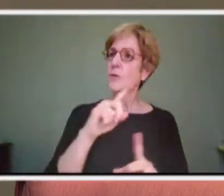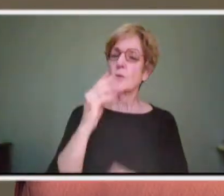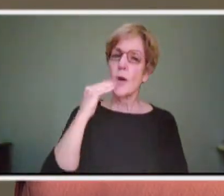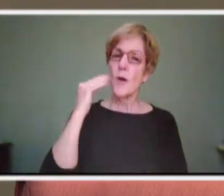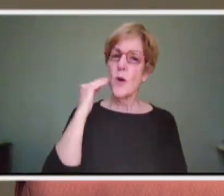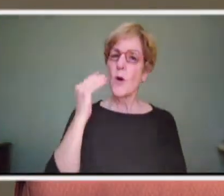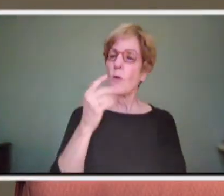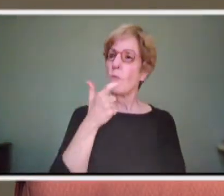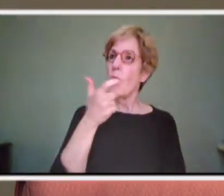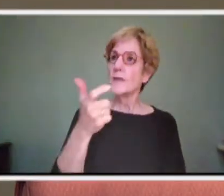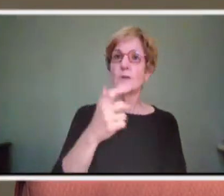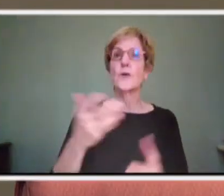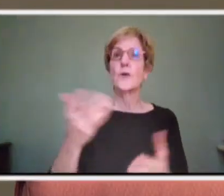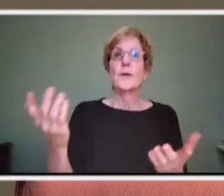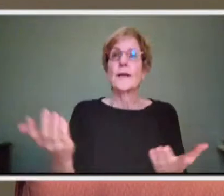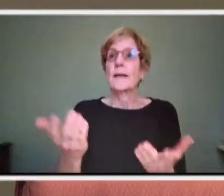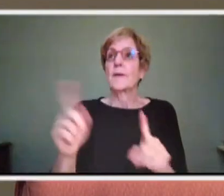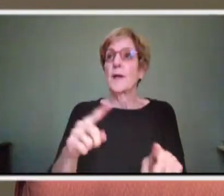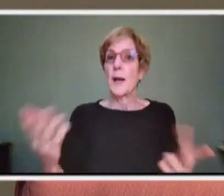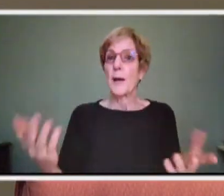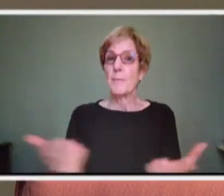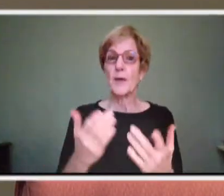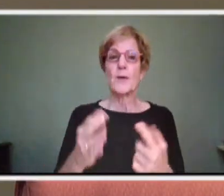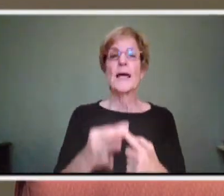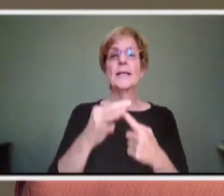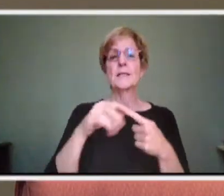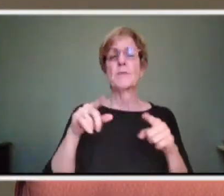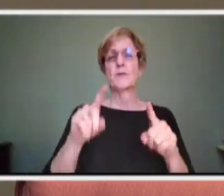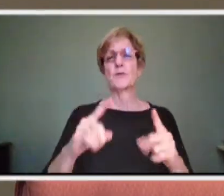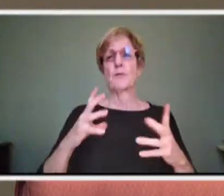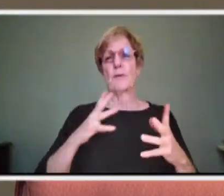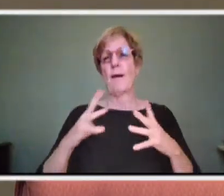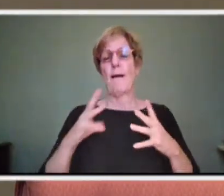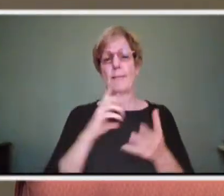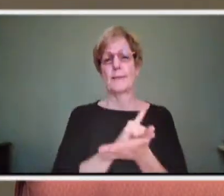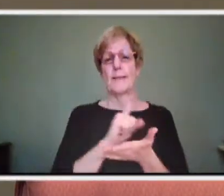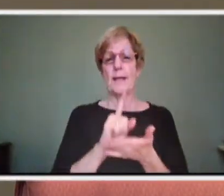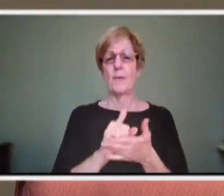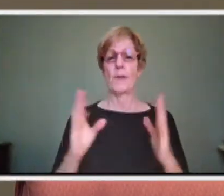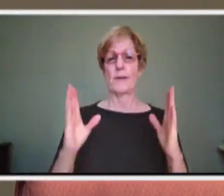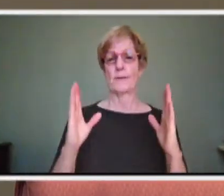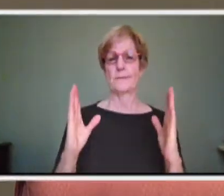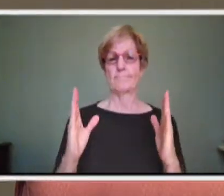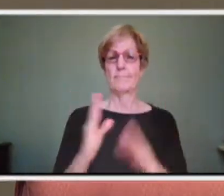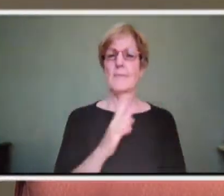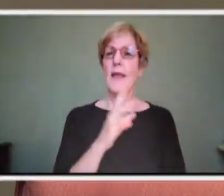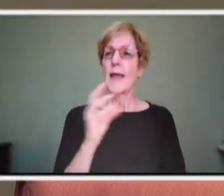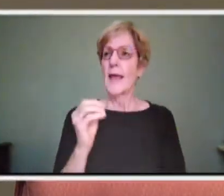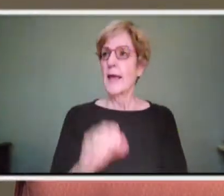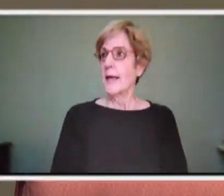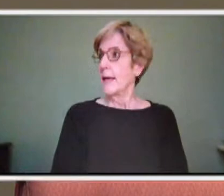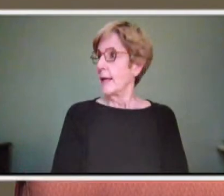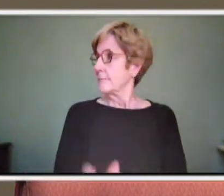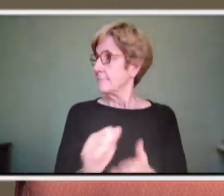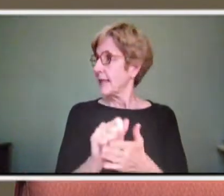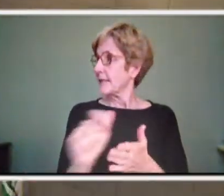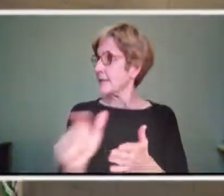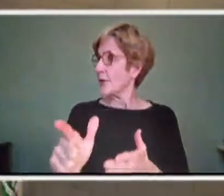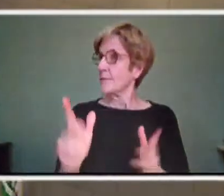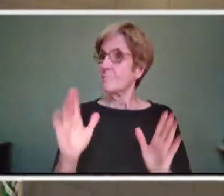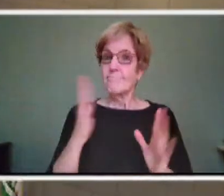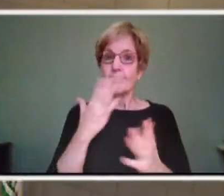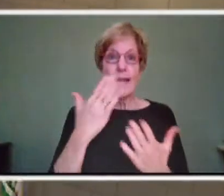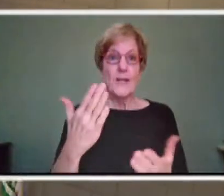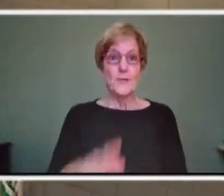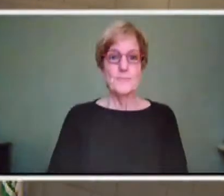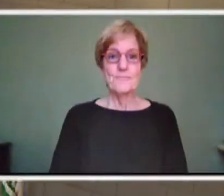even here too, especially during holidays week. And that's all I have. Thank you. Thank you very